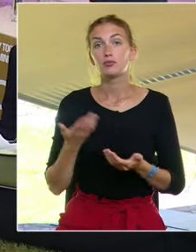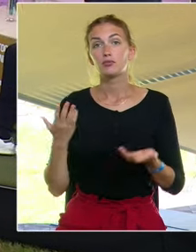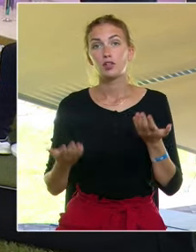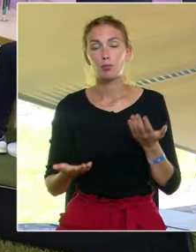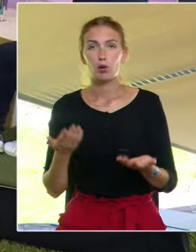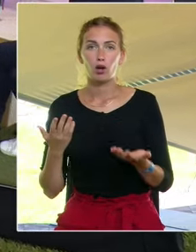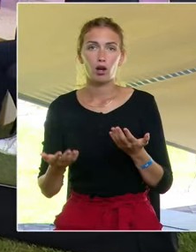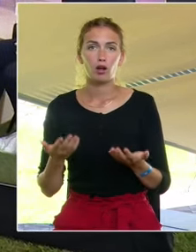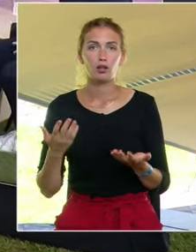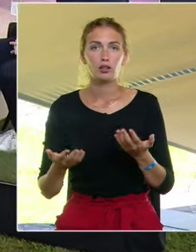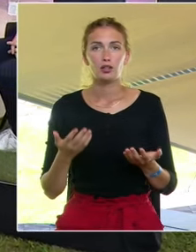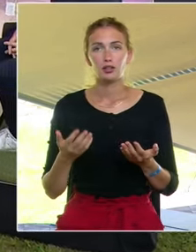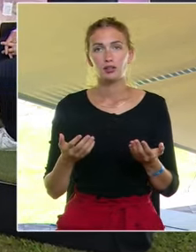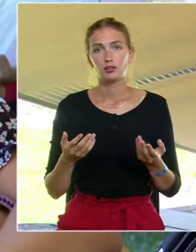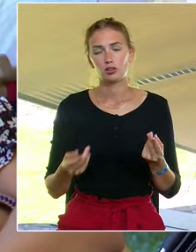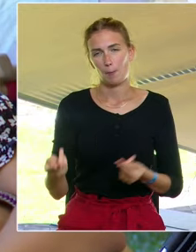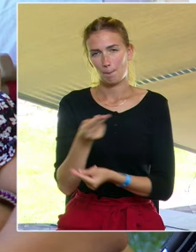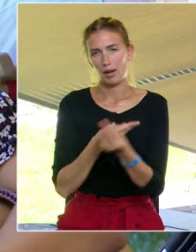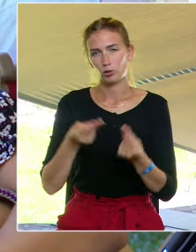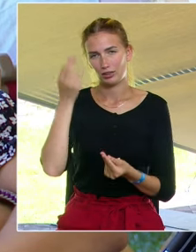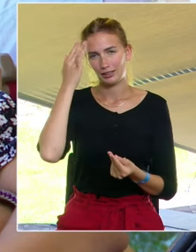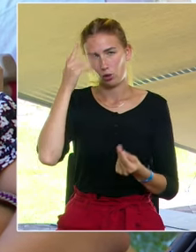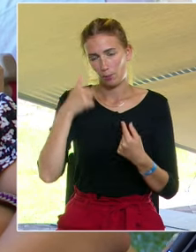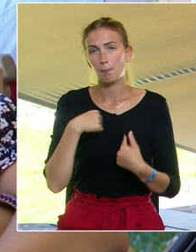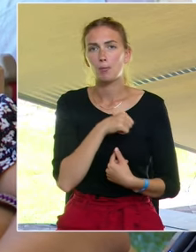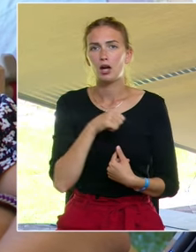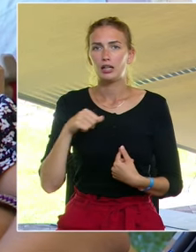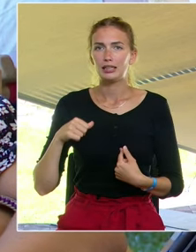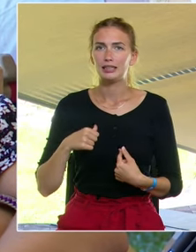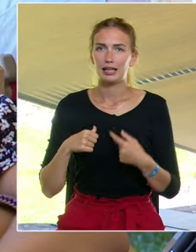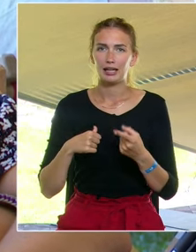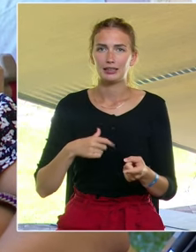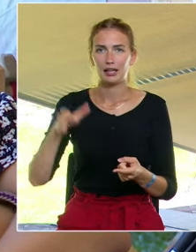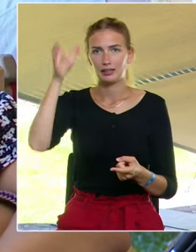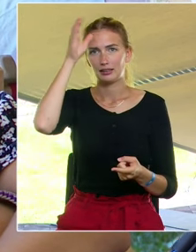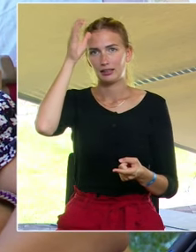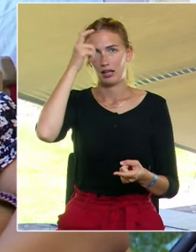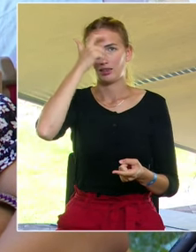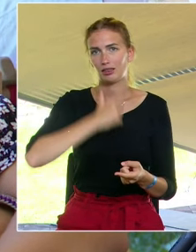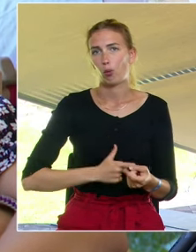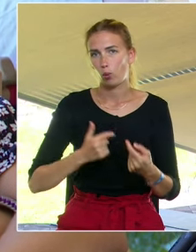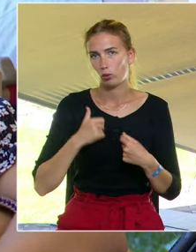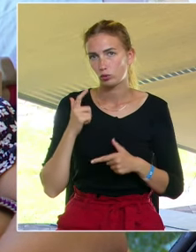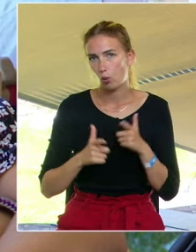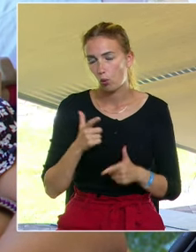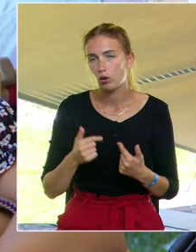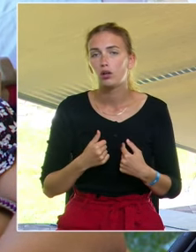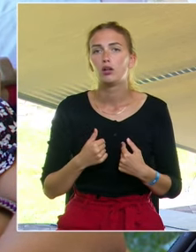And in terms of economic theory, myself, I'm an institutionalist. We need proper institutions to really